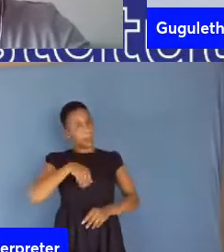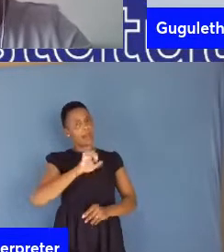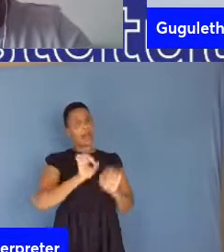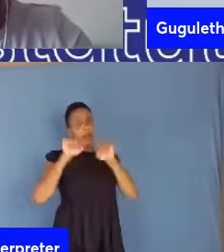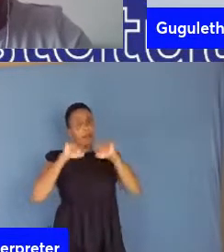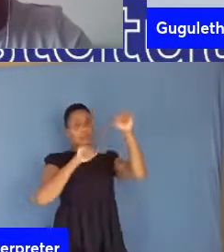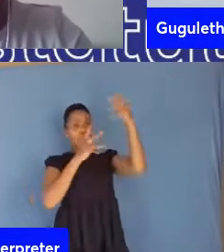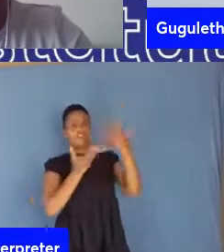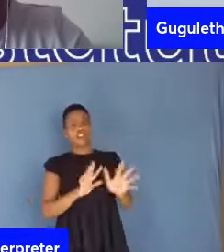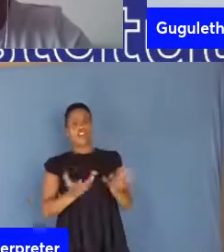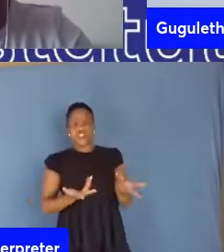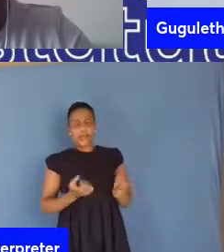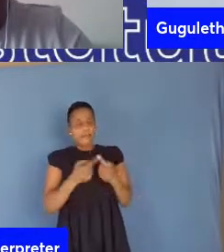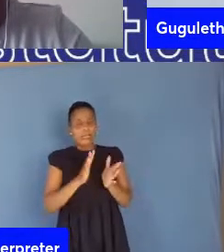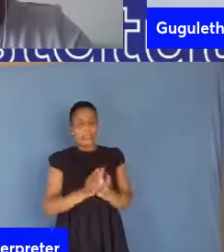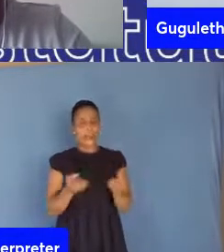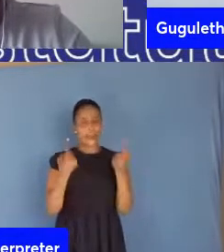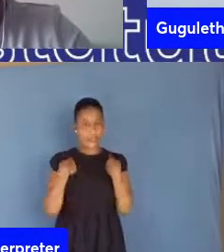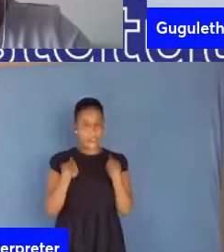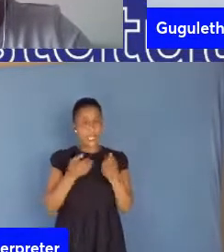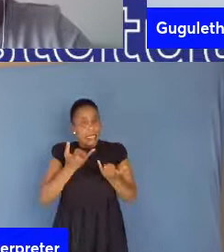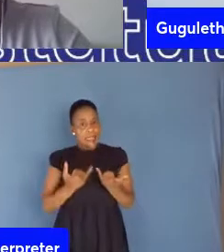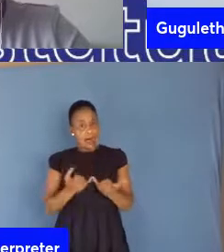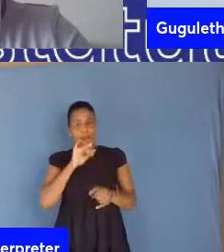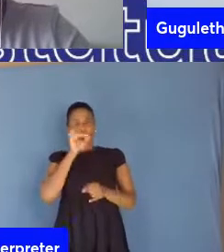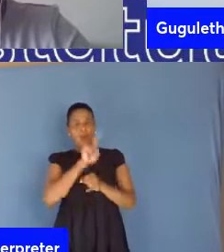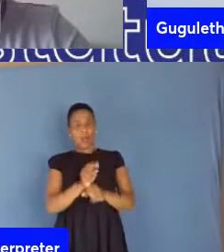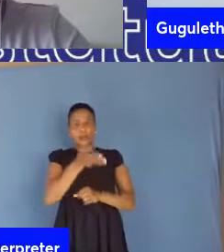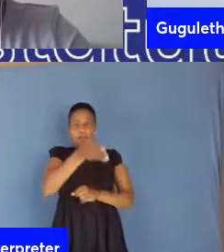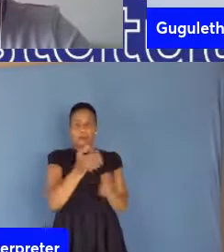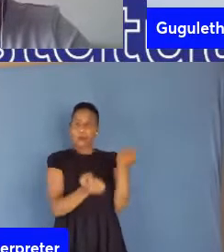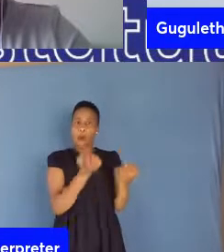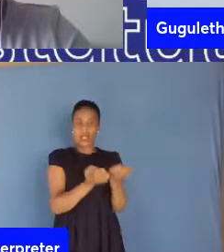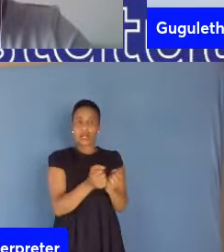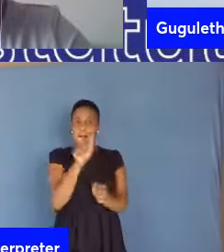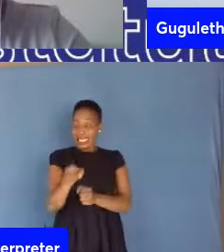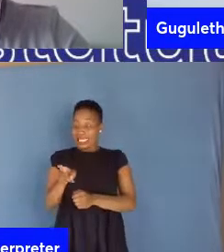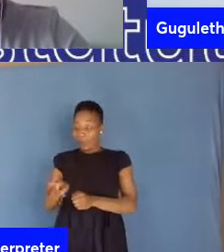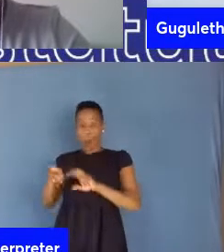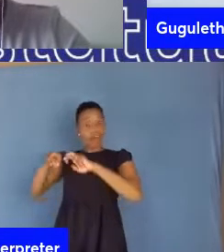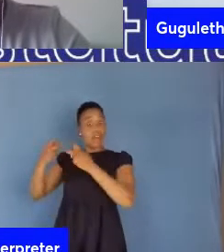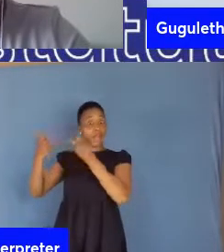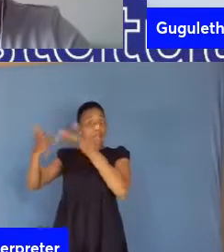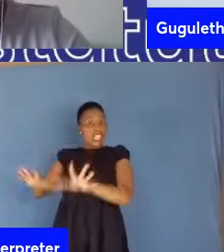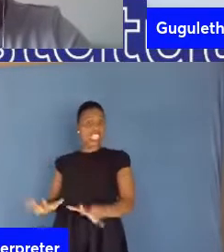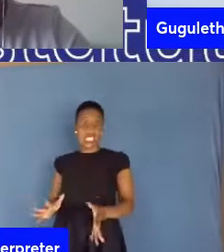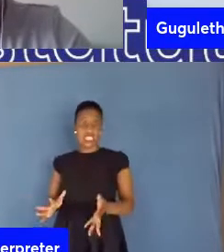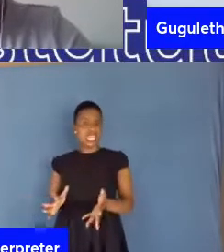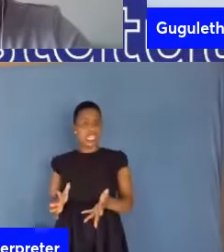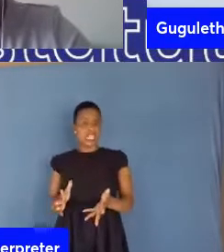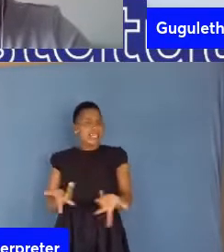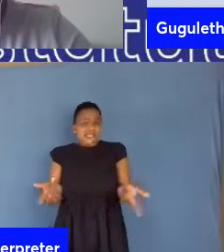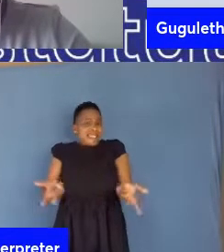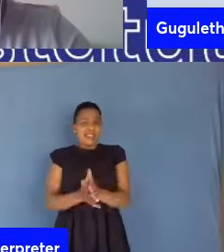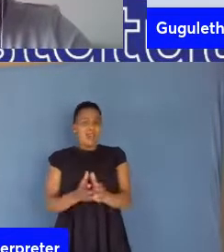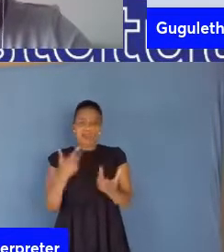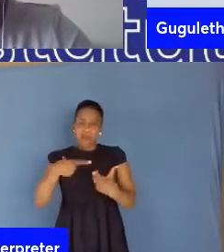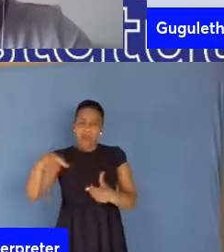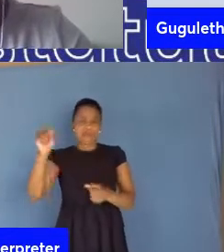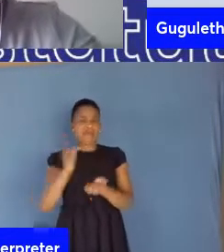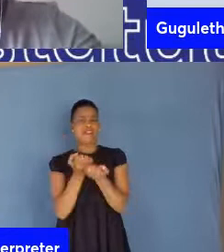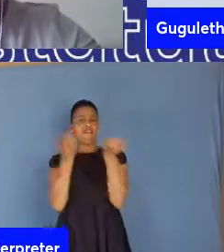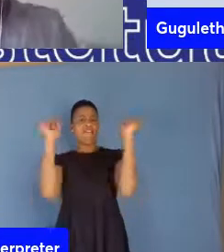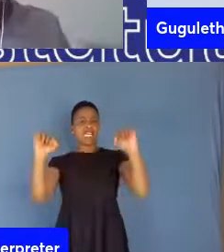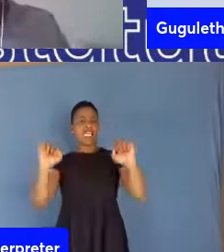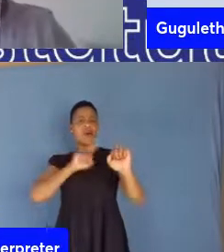victims. Andiswa, so for the deaf community, how big is this of a problem? So give